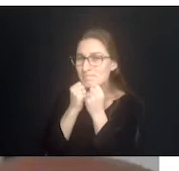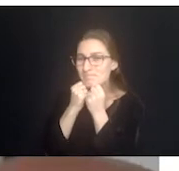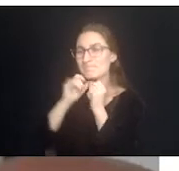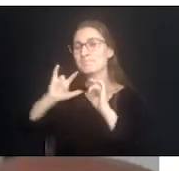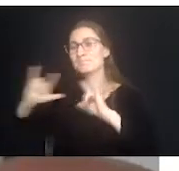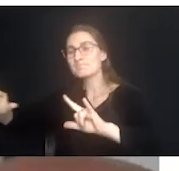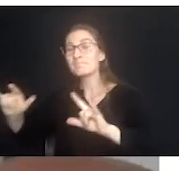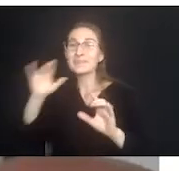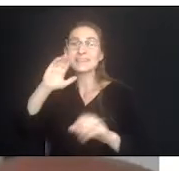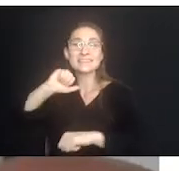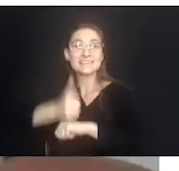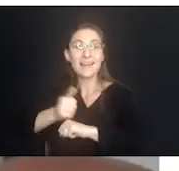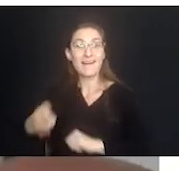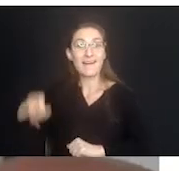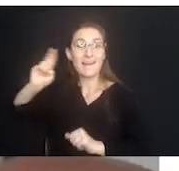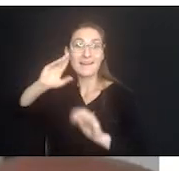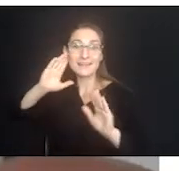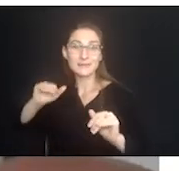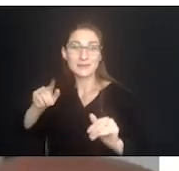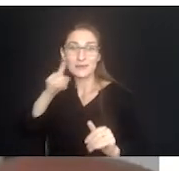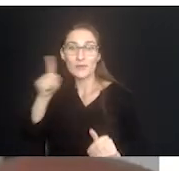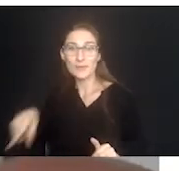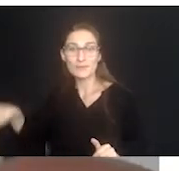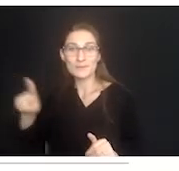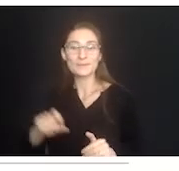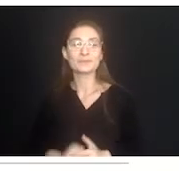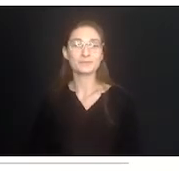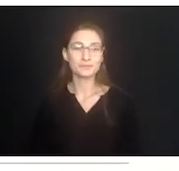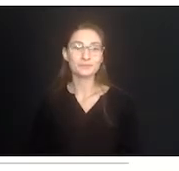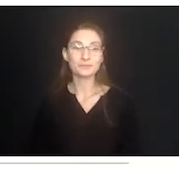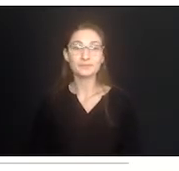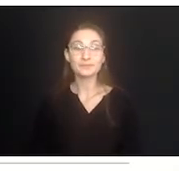have patience, love, and have high expectations for them.